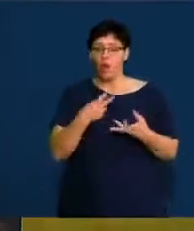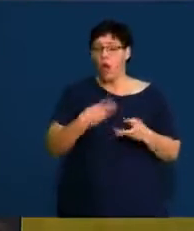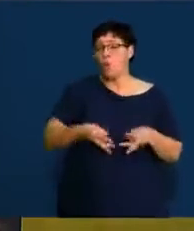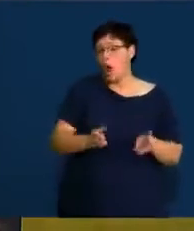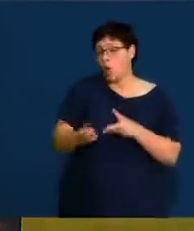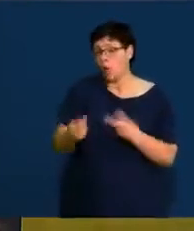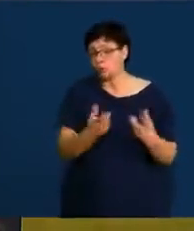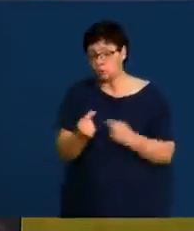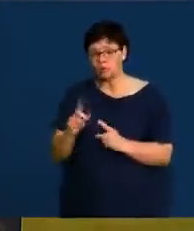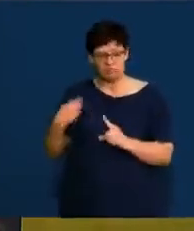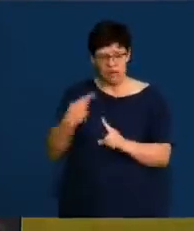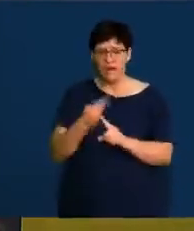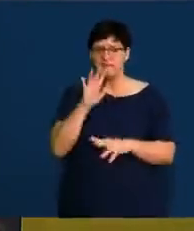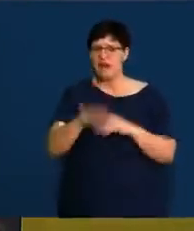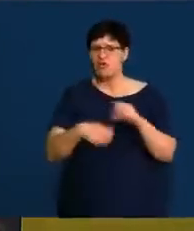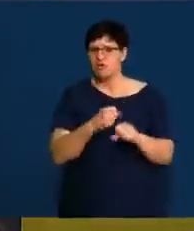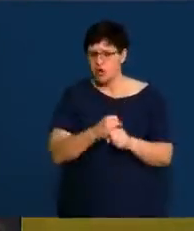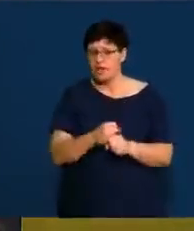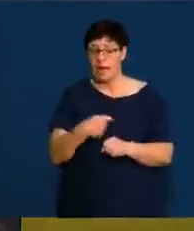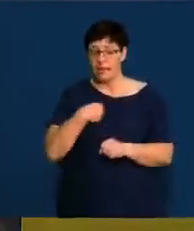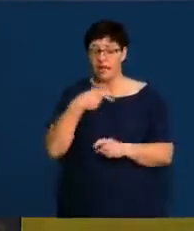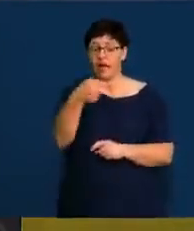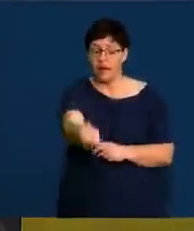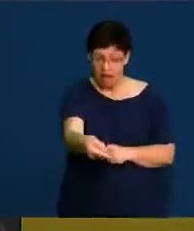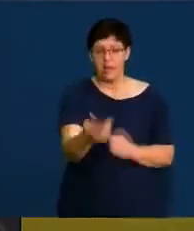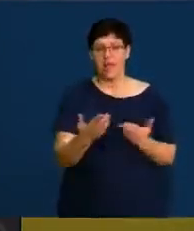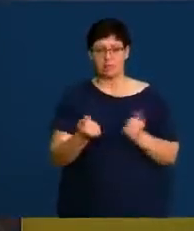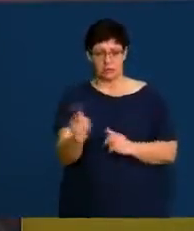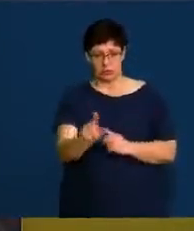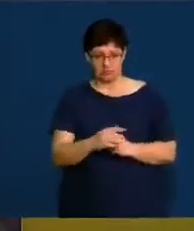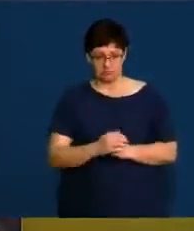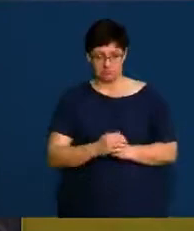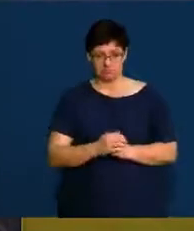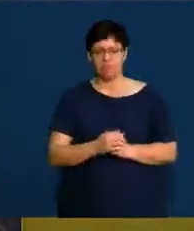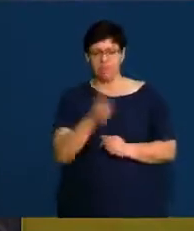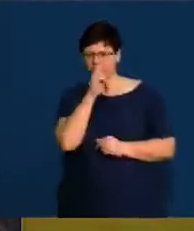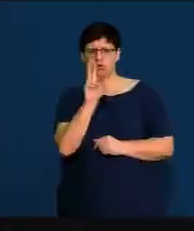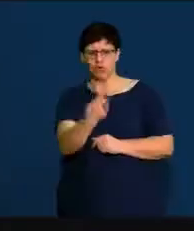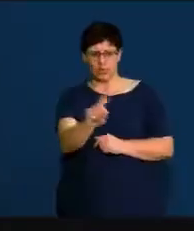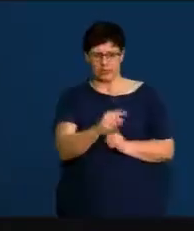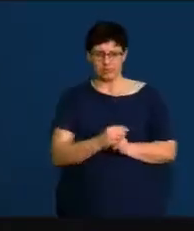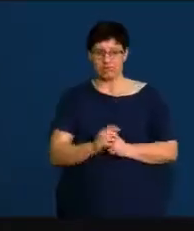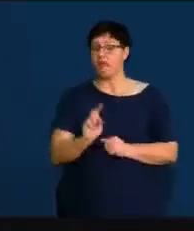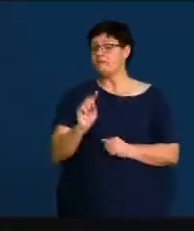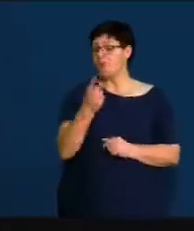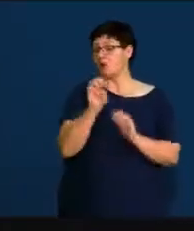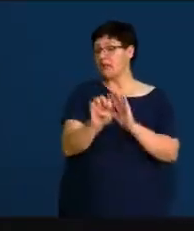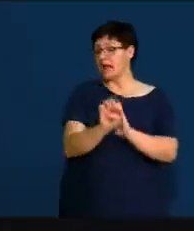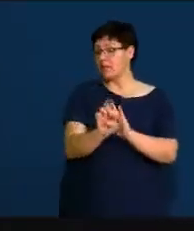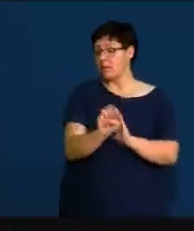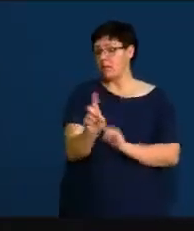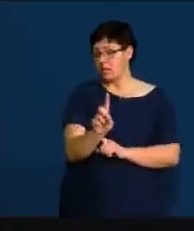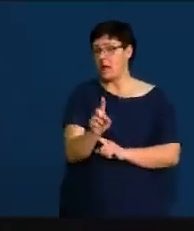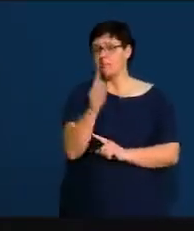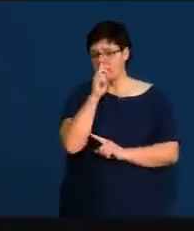over the past 5 years and what to expect in your examination. Let's look at it closely. The first example, of course,